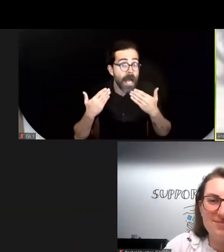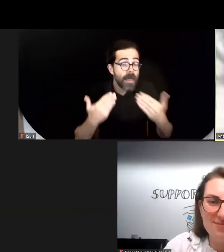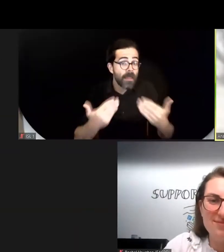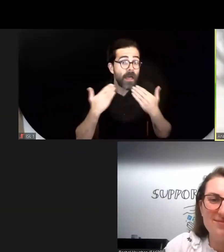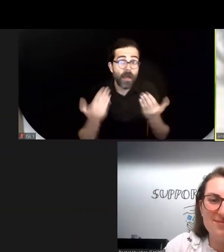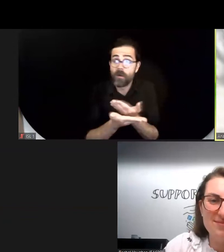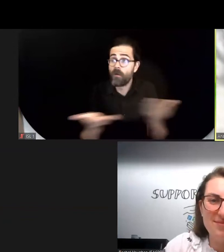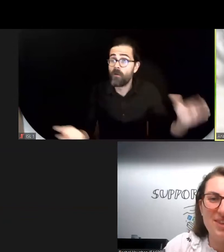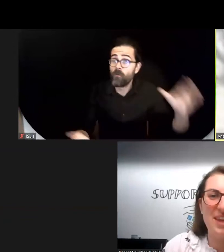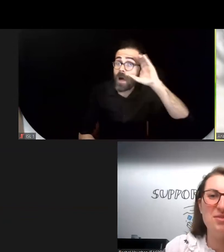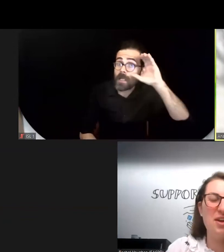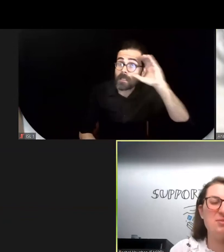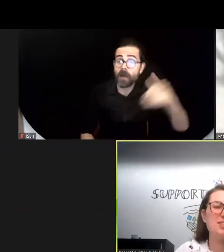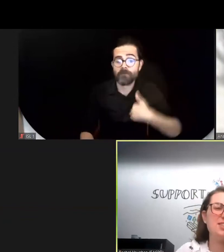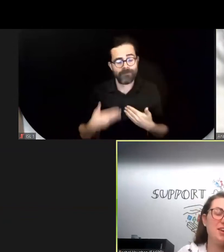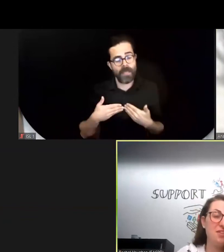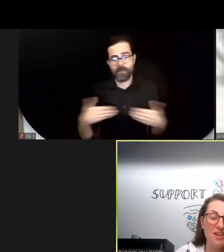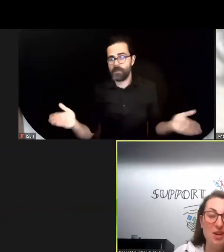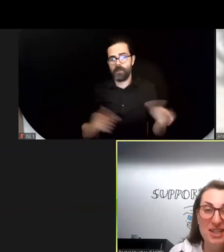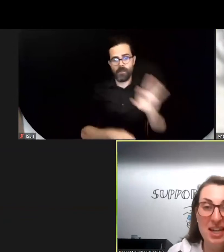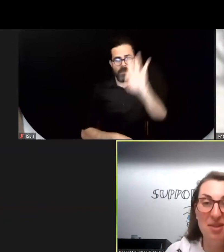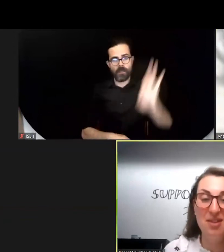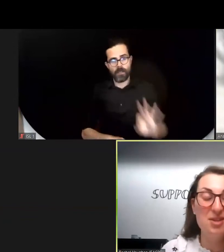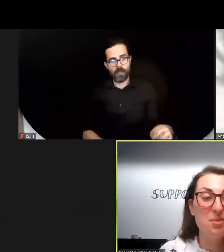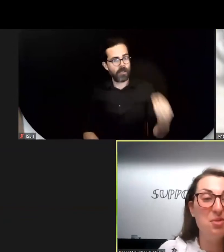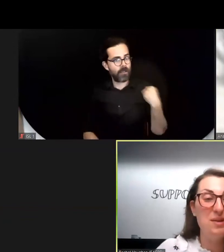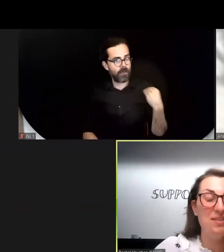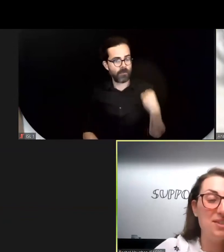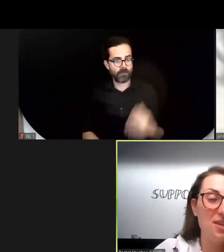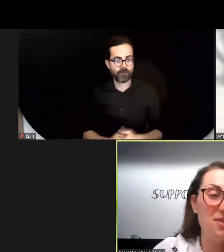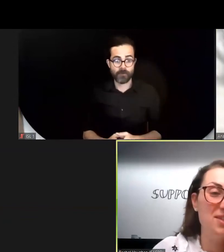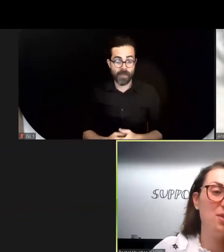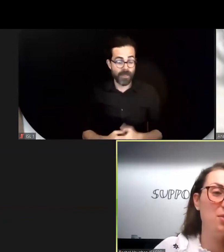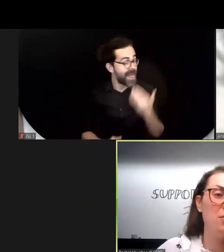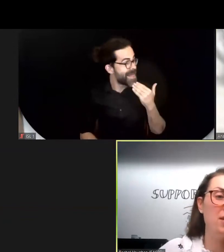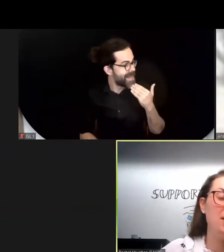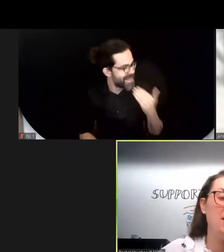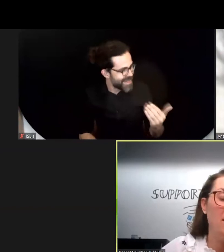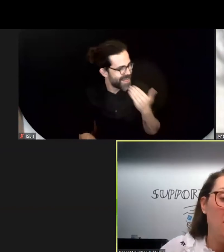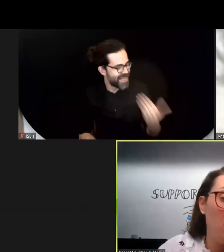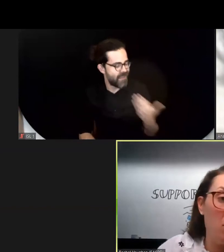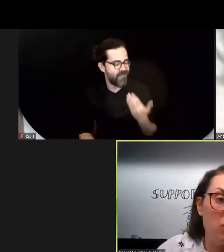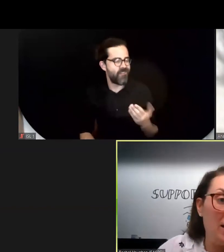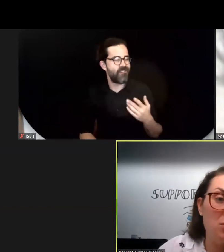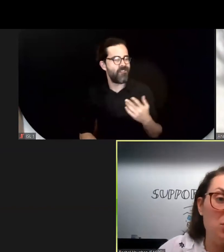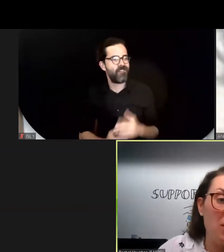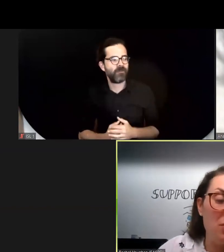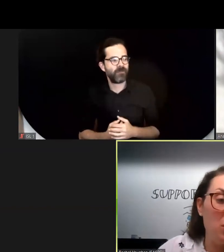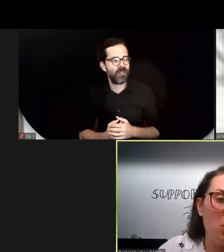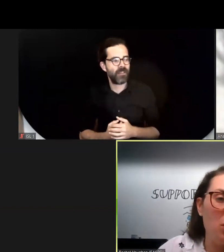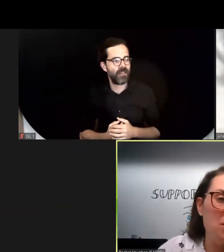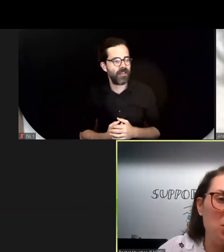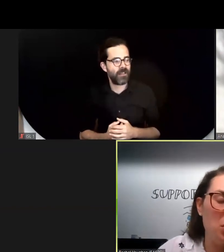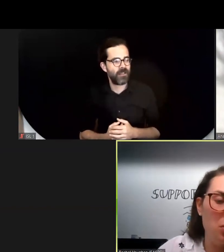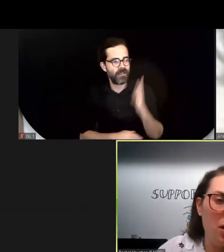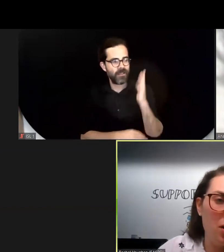question. Thank you very much. Thank you for telling us more about the services that you offer round the